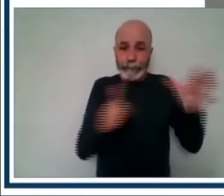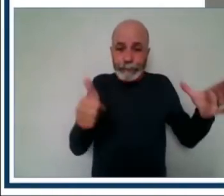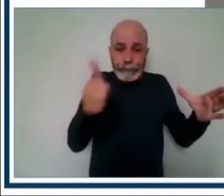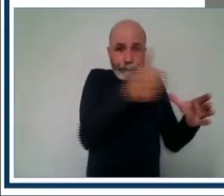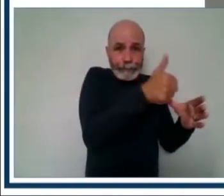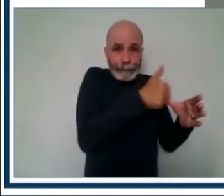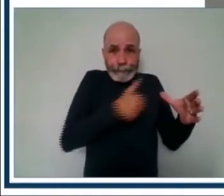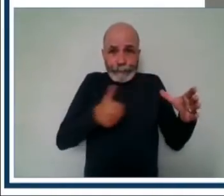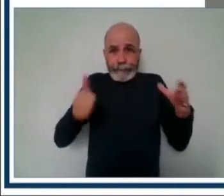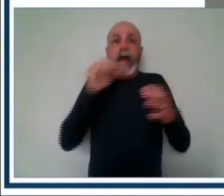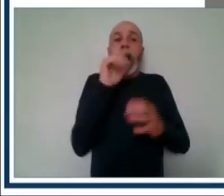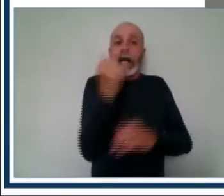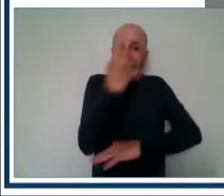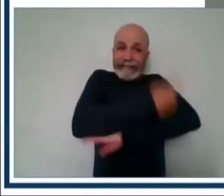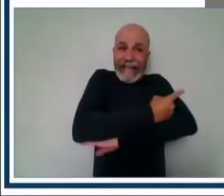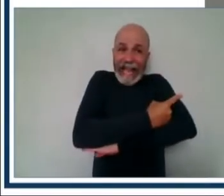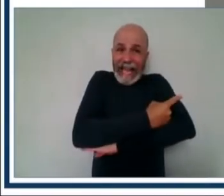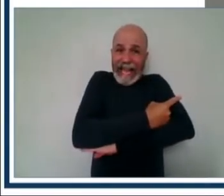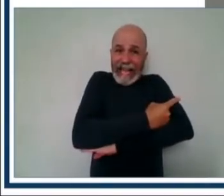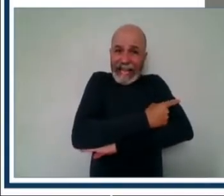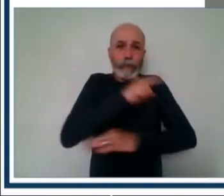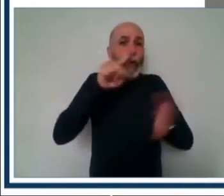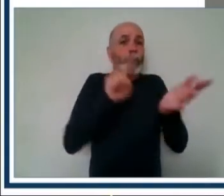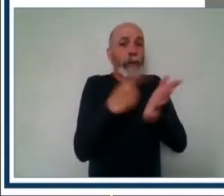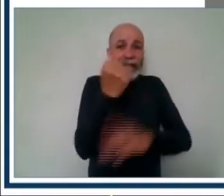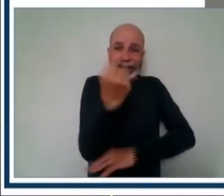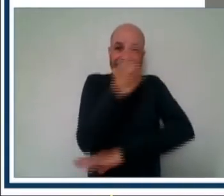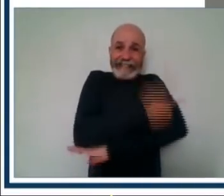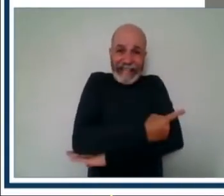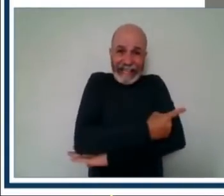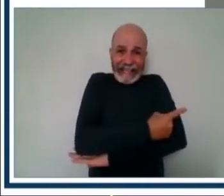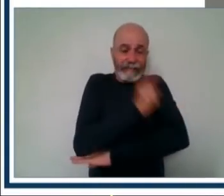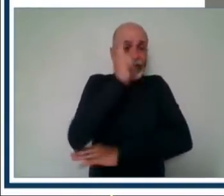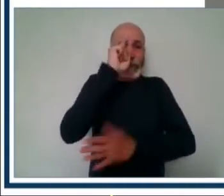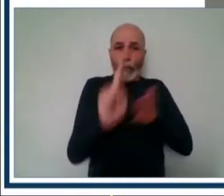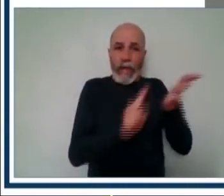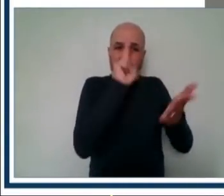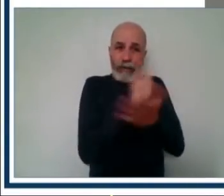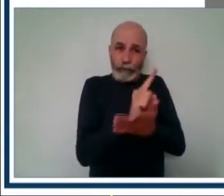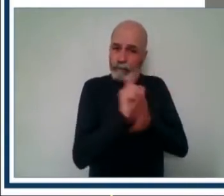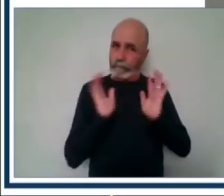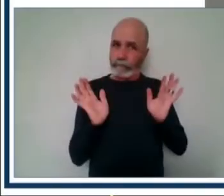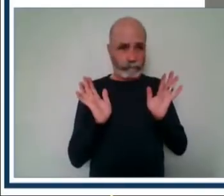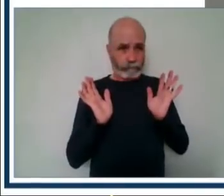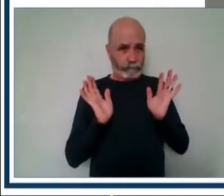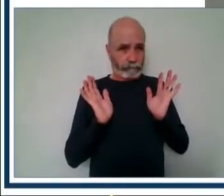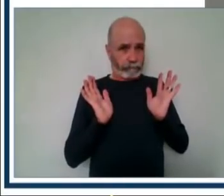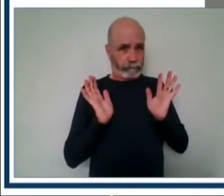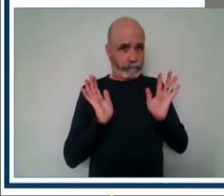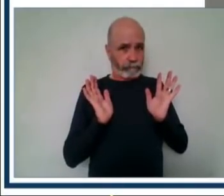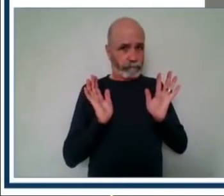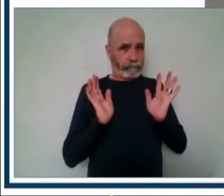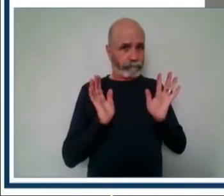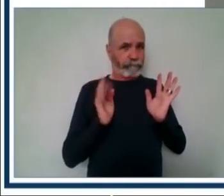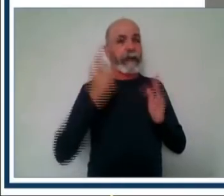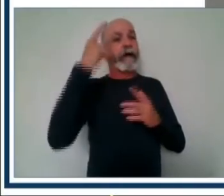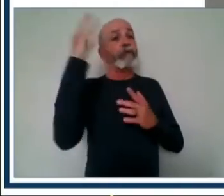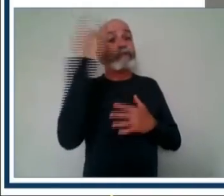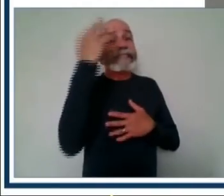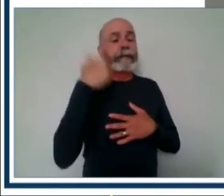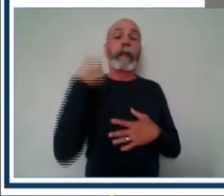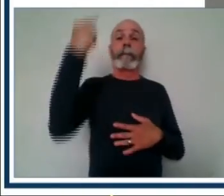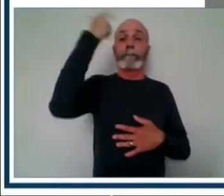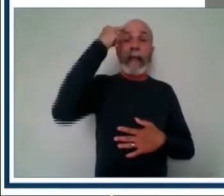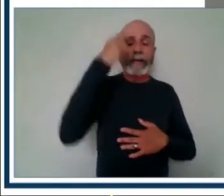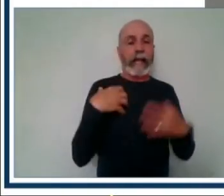local community to get doing it by themselves to get for their mental and physical health, to walk, run, etc.